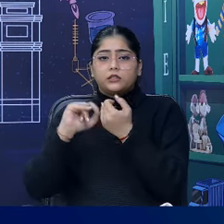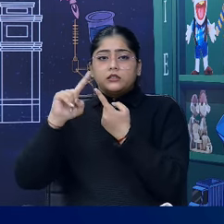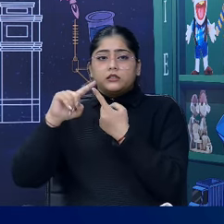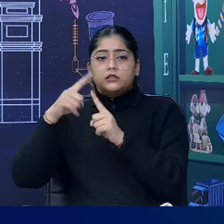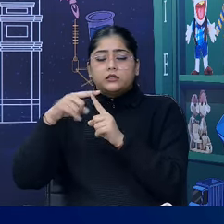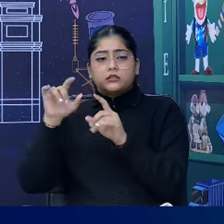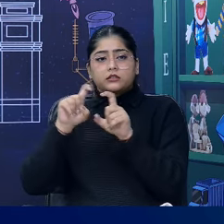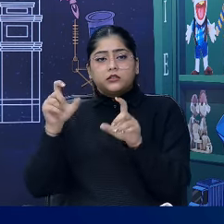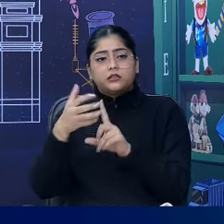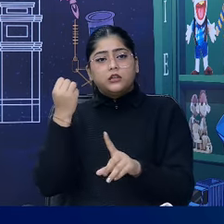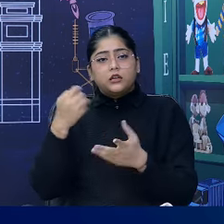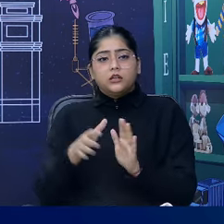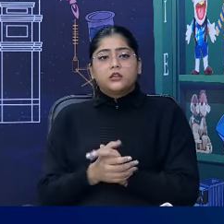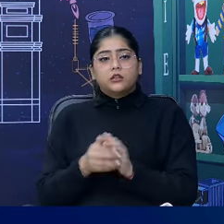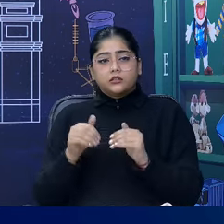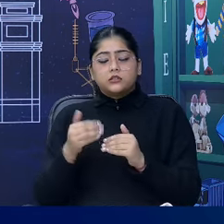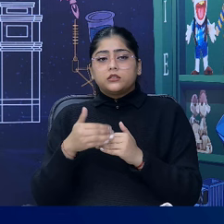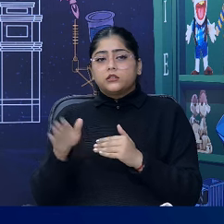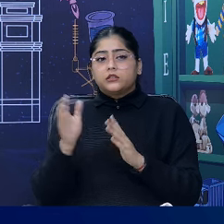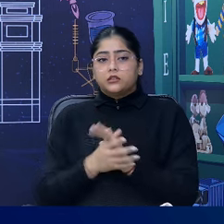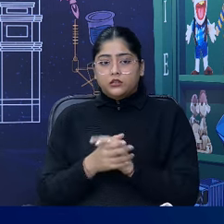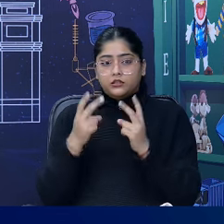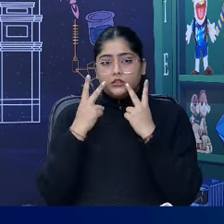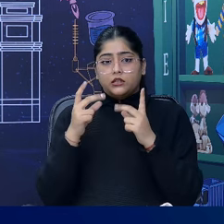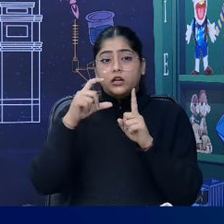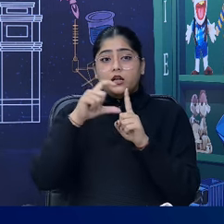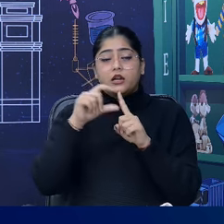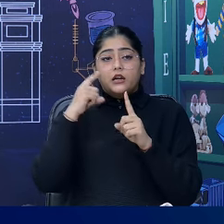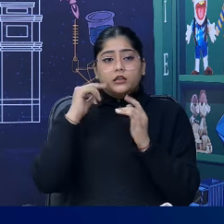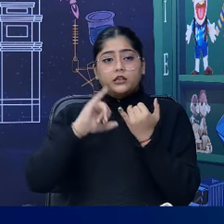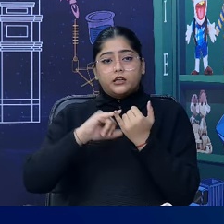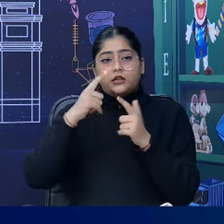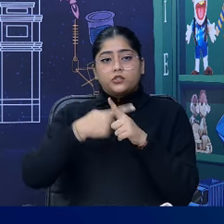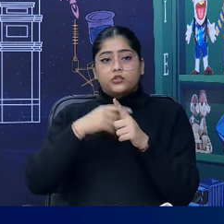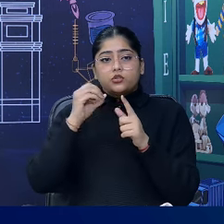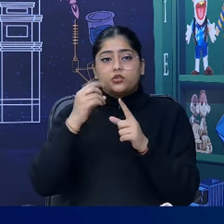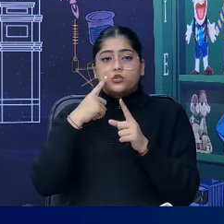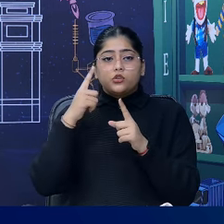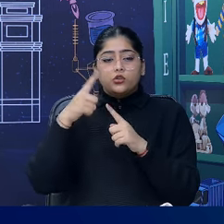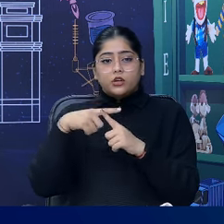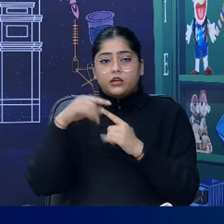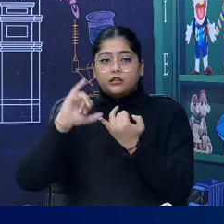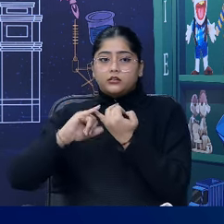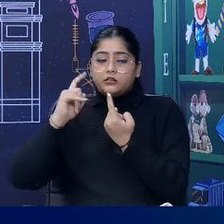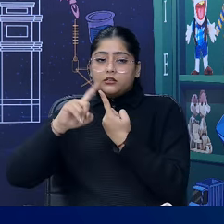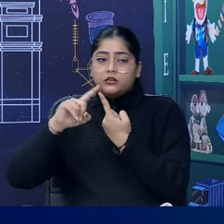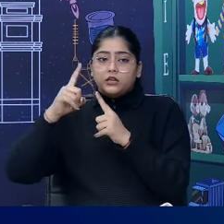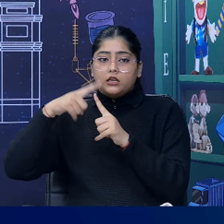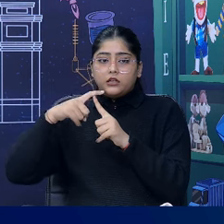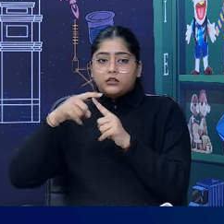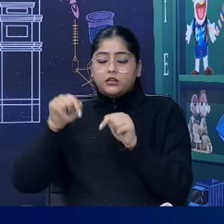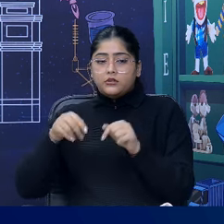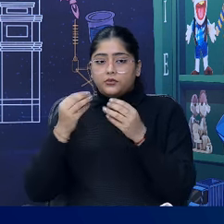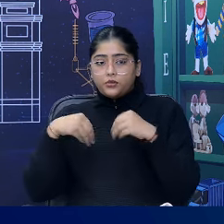the next type, disjoint sets. Here we will just take help of the Venn